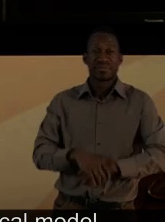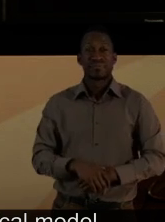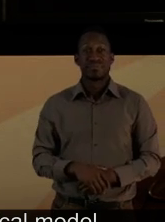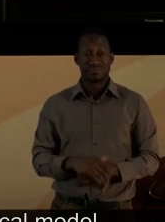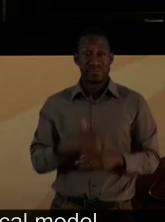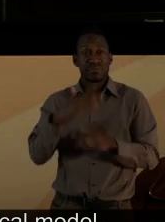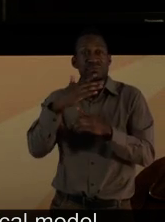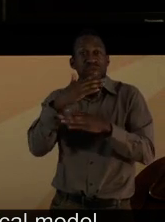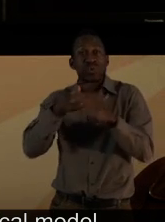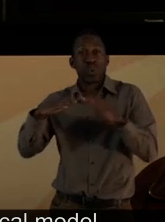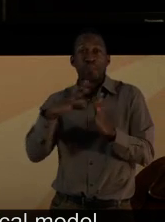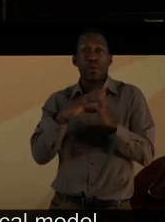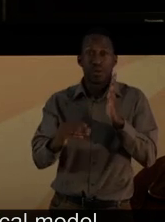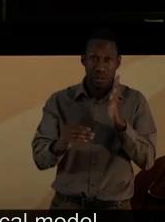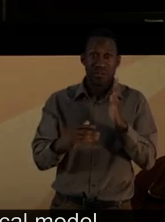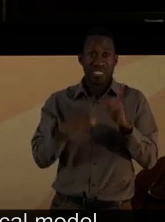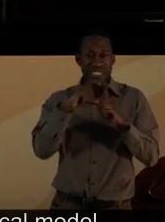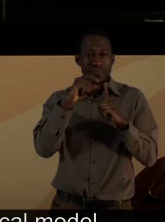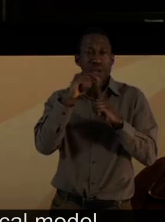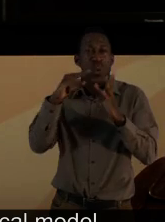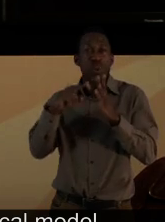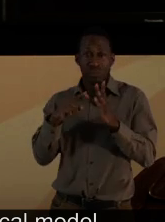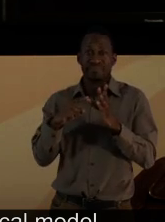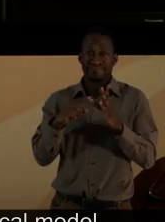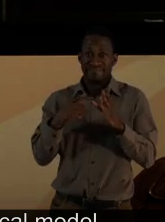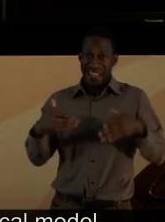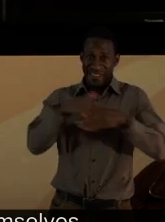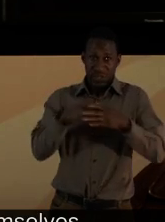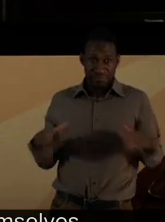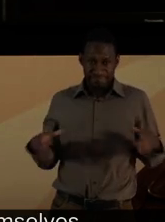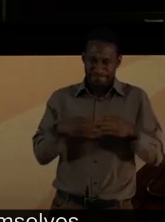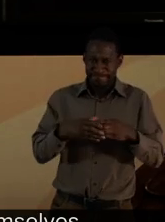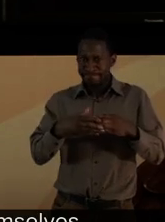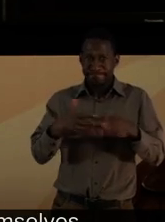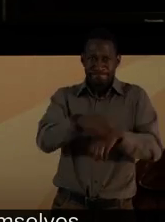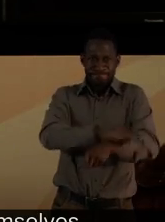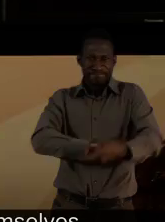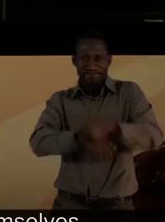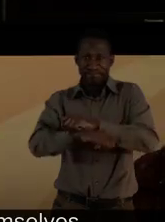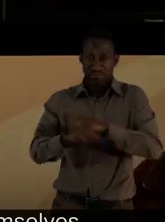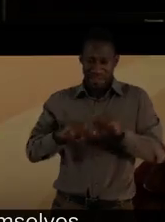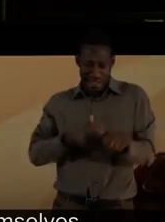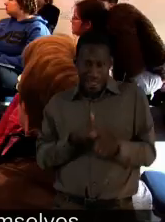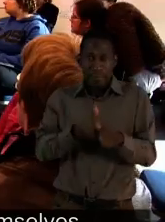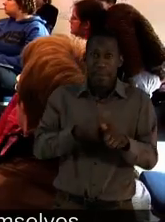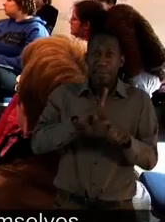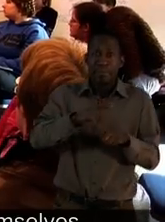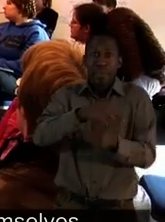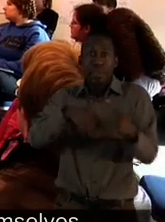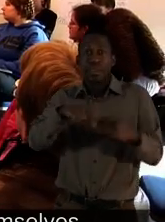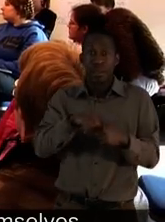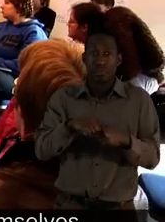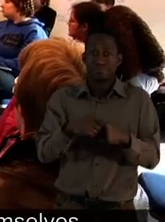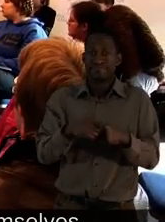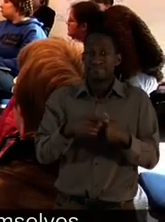medical model or that deficit model view of disability. So it's about how people empower themselves. A